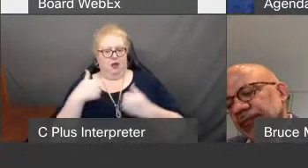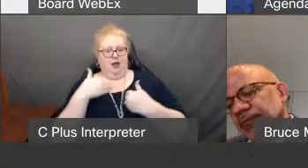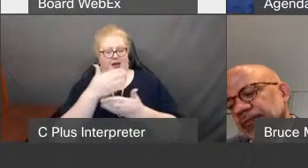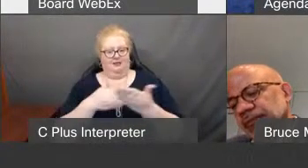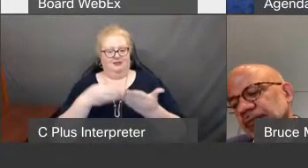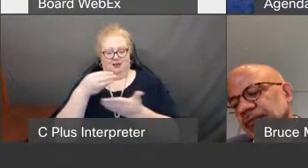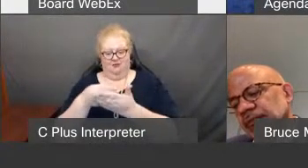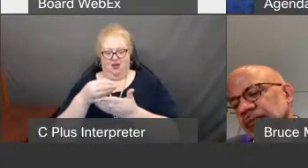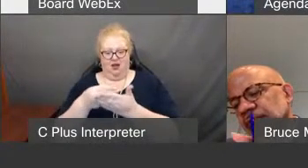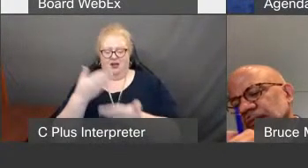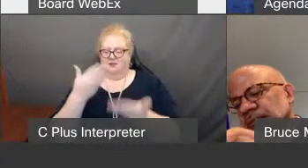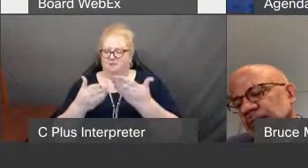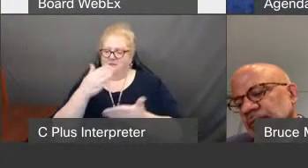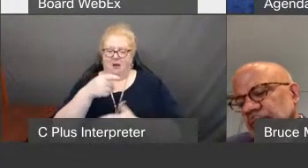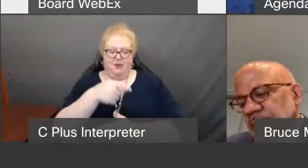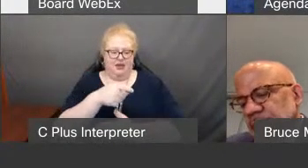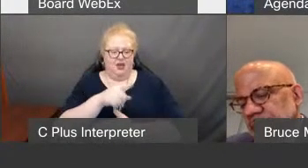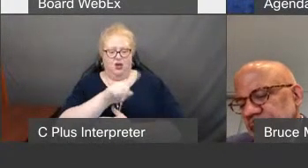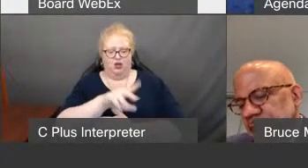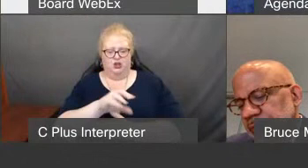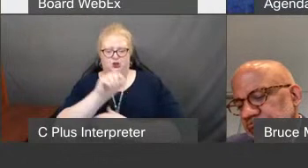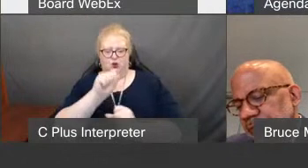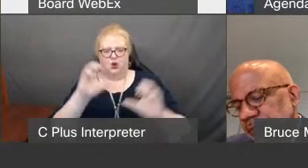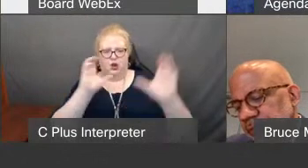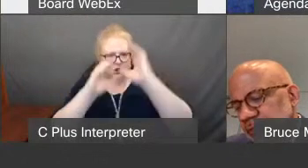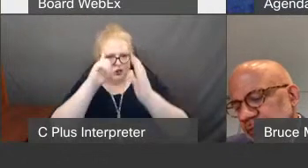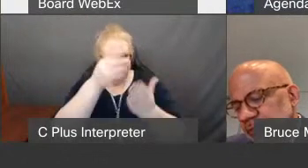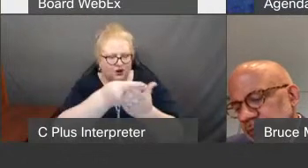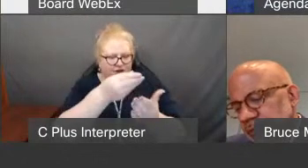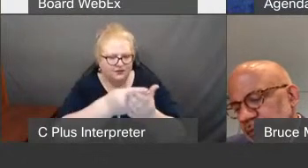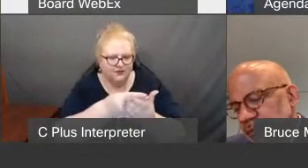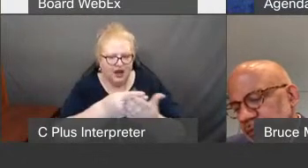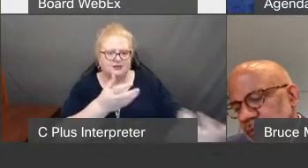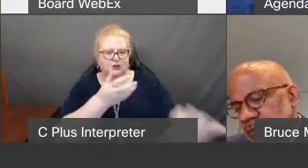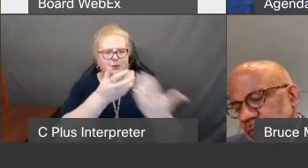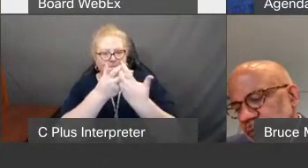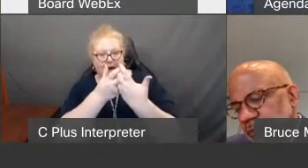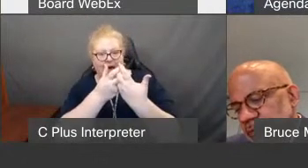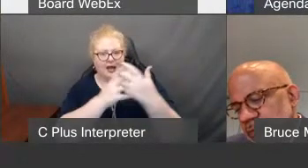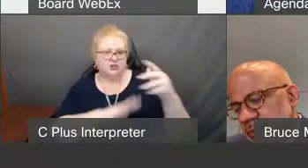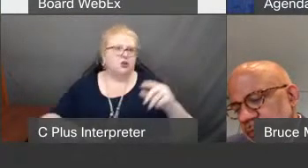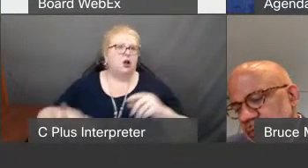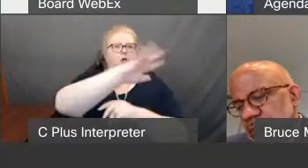out nationwide and find matching funds. There's all kinds of zoological foundations that do grant matching.